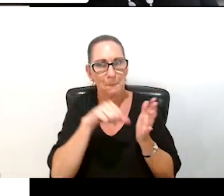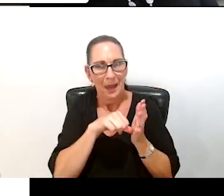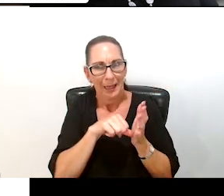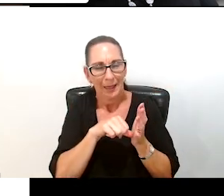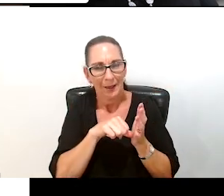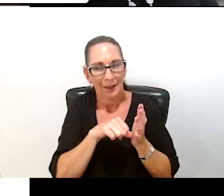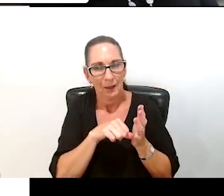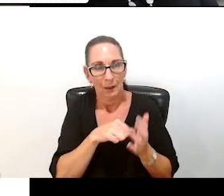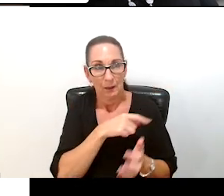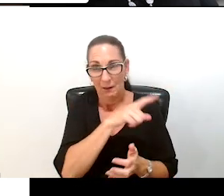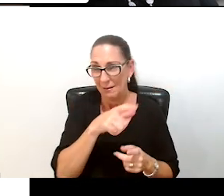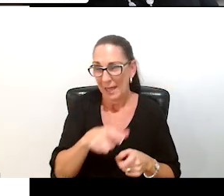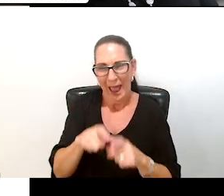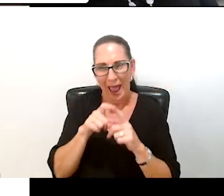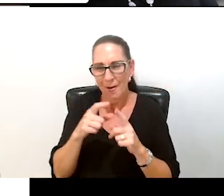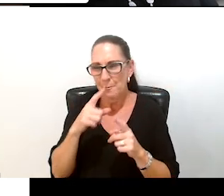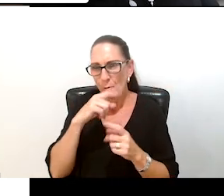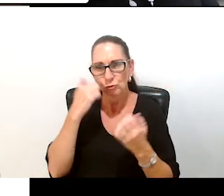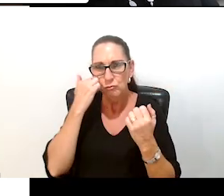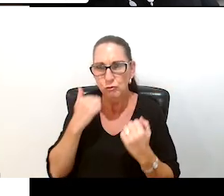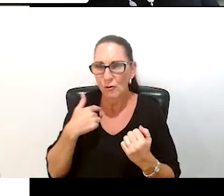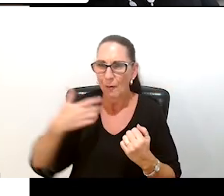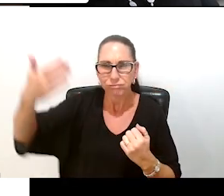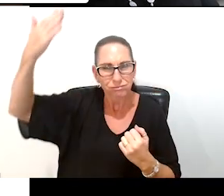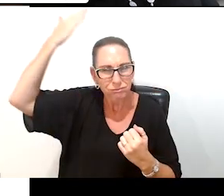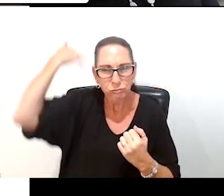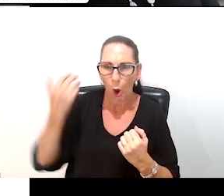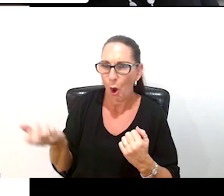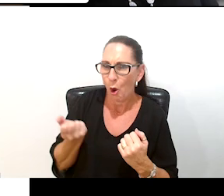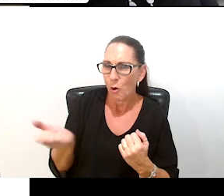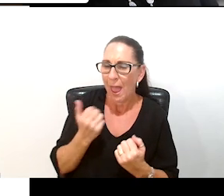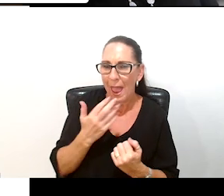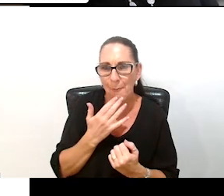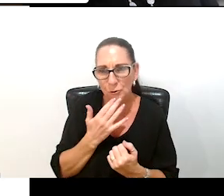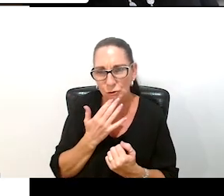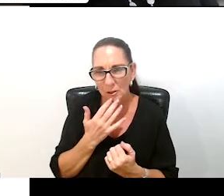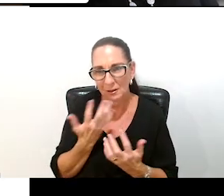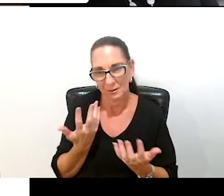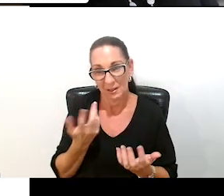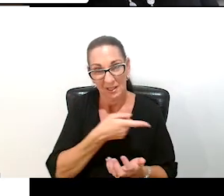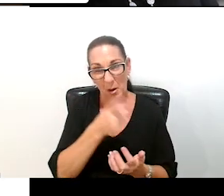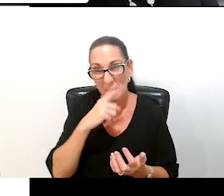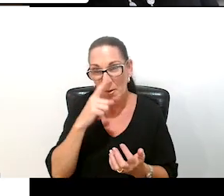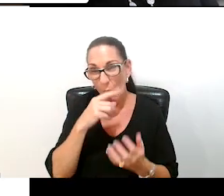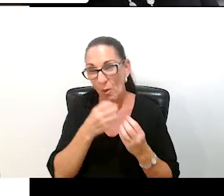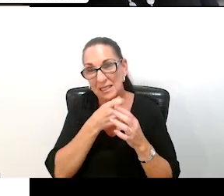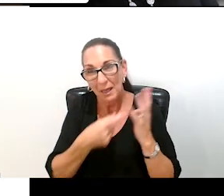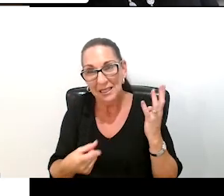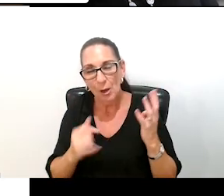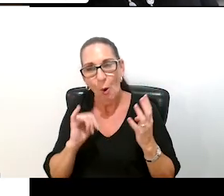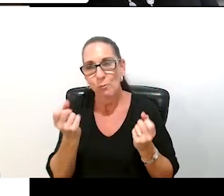to show what money they earned years ago. And people at risk, such as people with disability or people